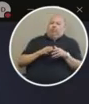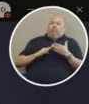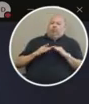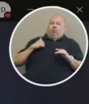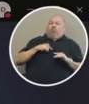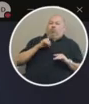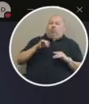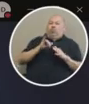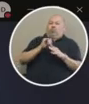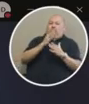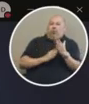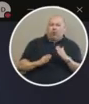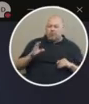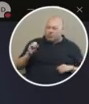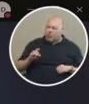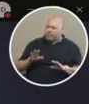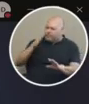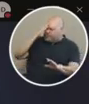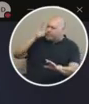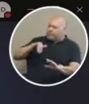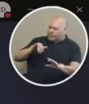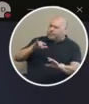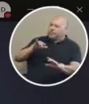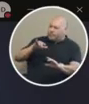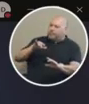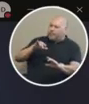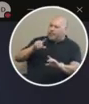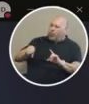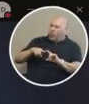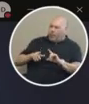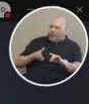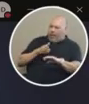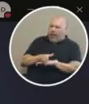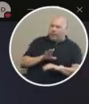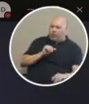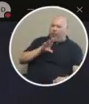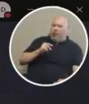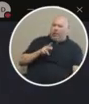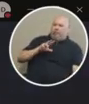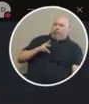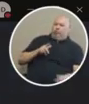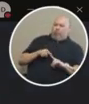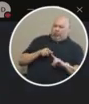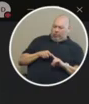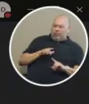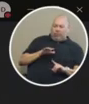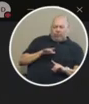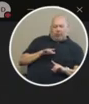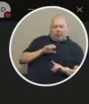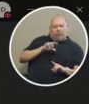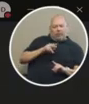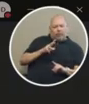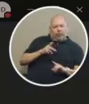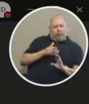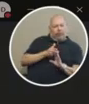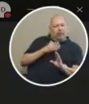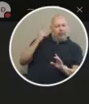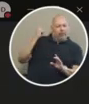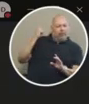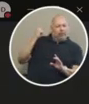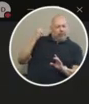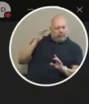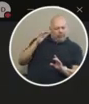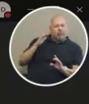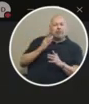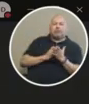everybody do their part. I know that when after August 3rd, there was a number of some of